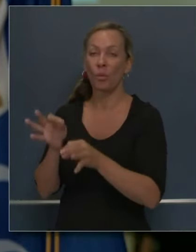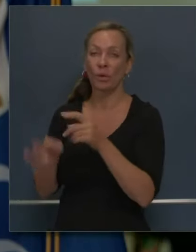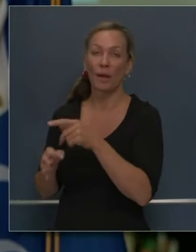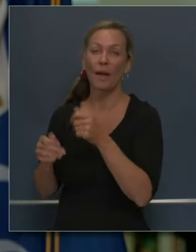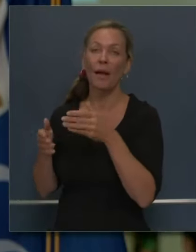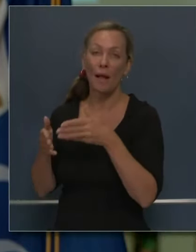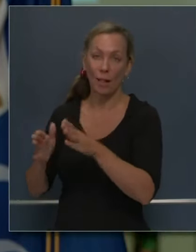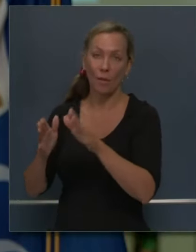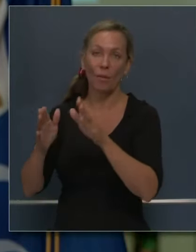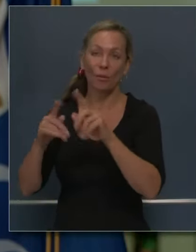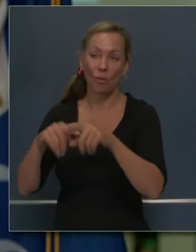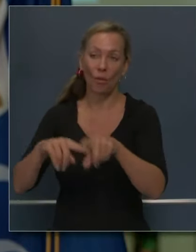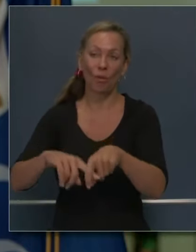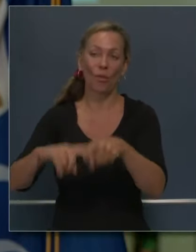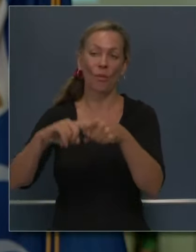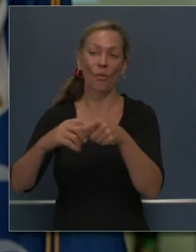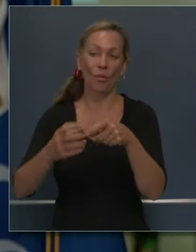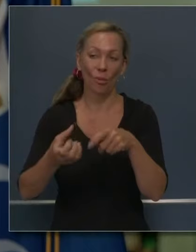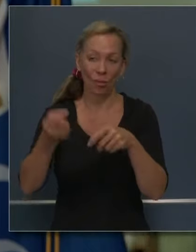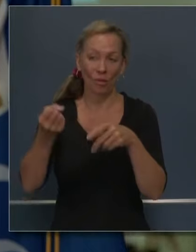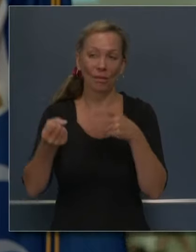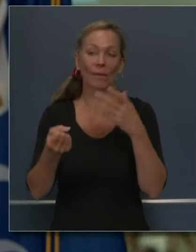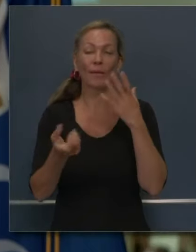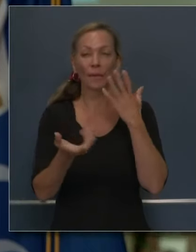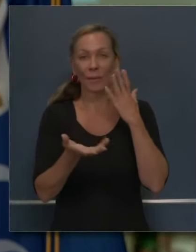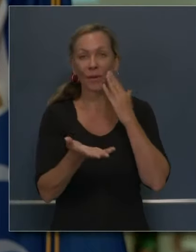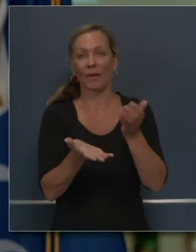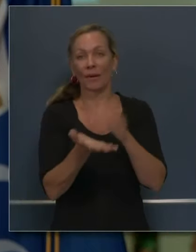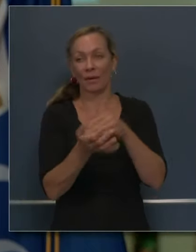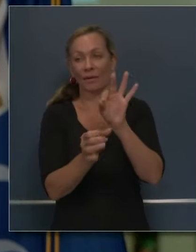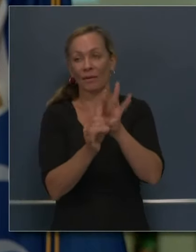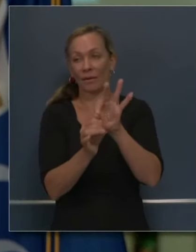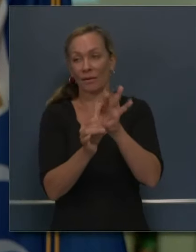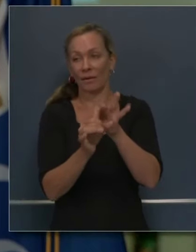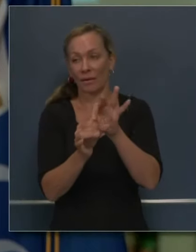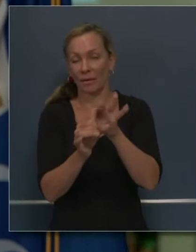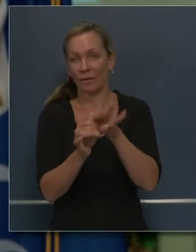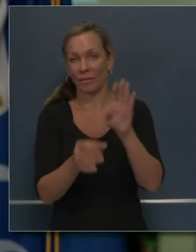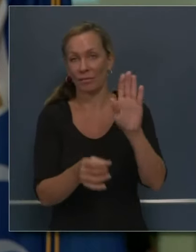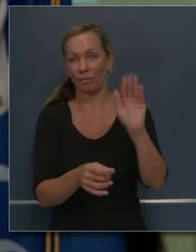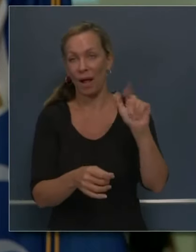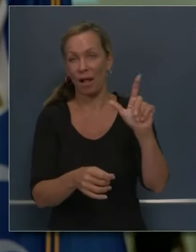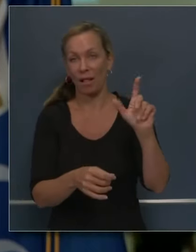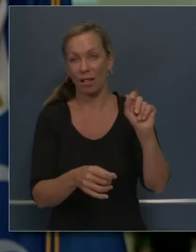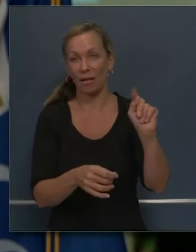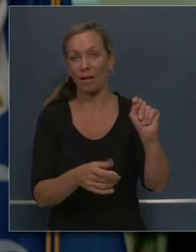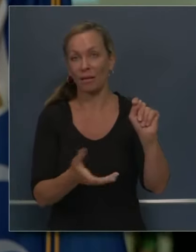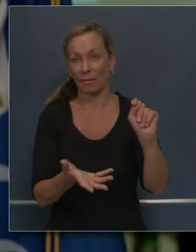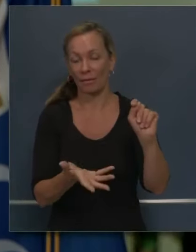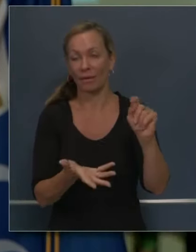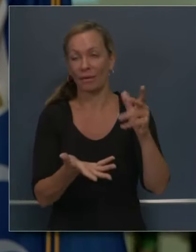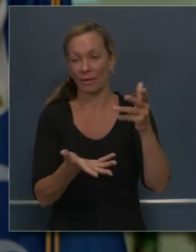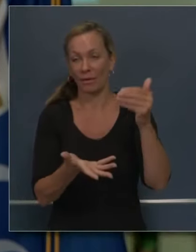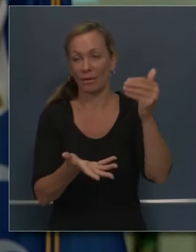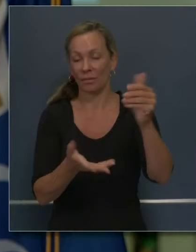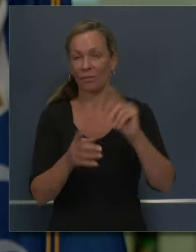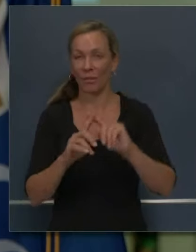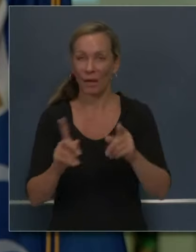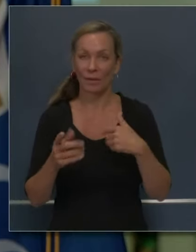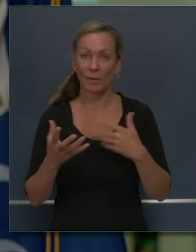to provide different approach than AB 5 specifically for these gig companies. I want to just make this crystal clear. The